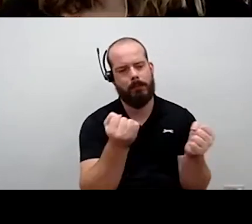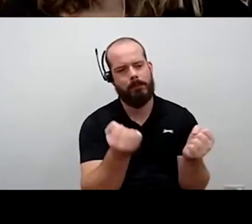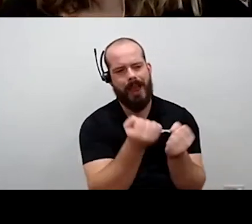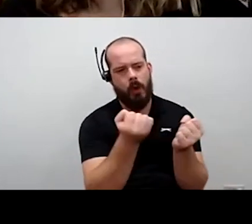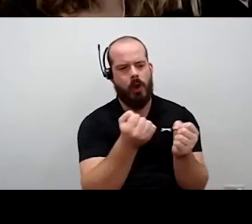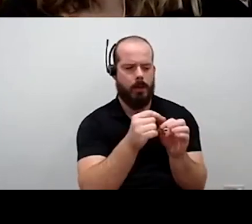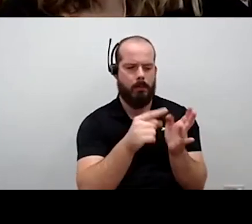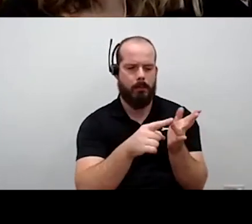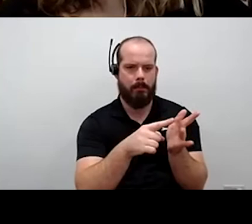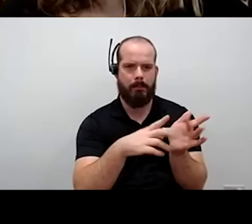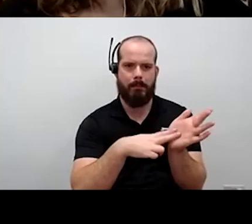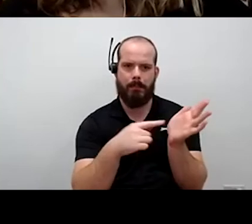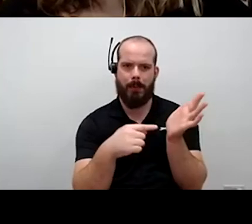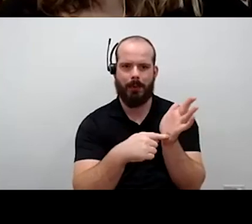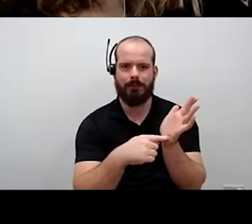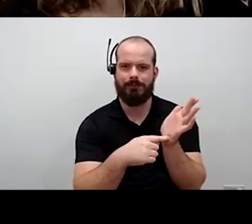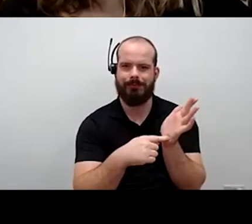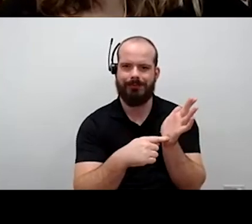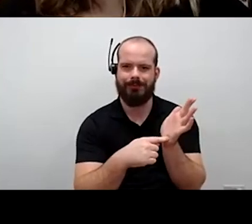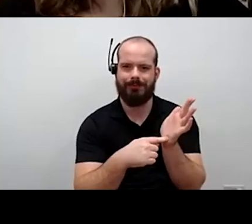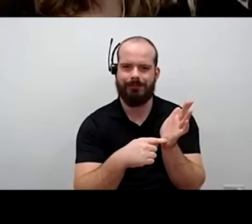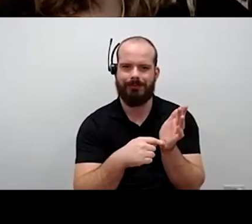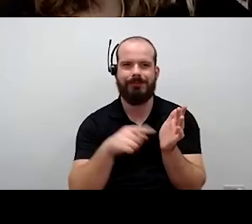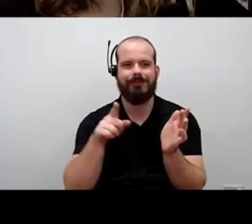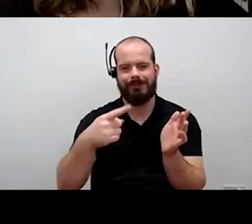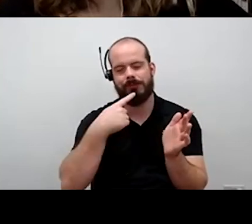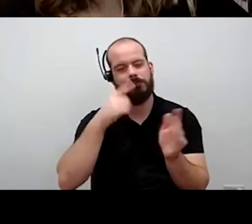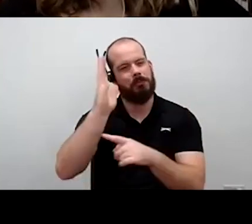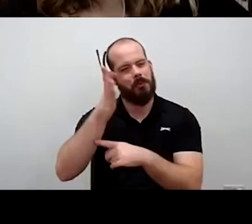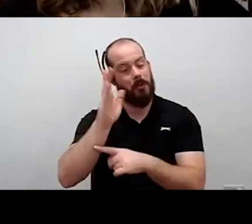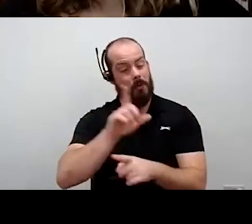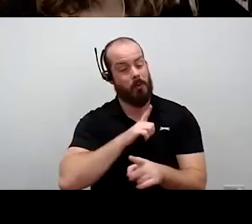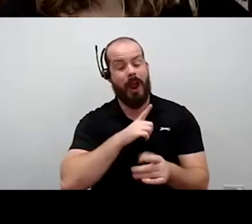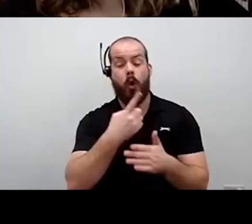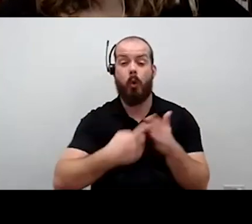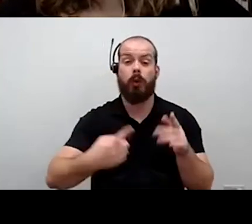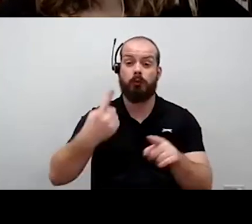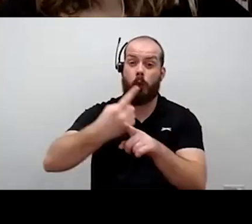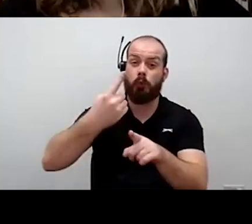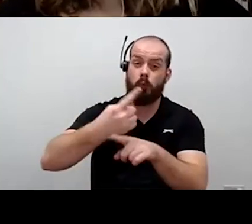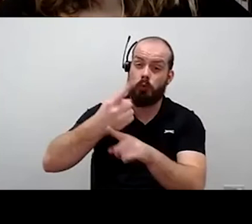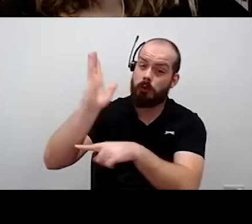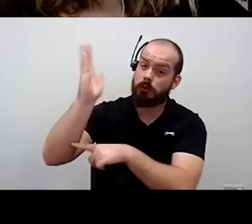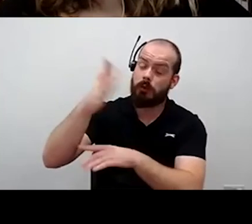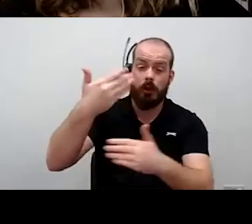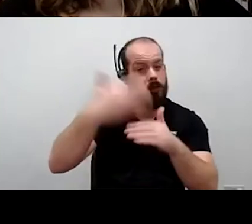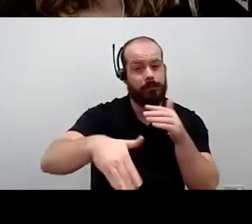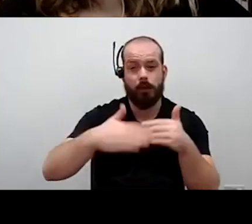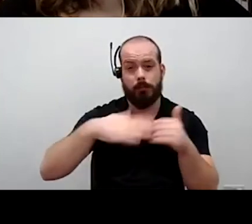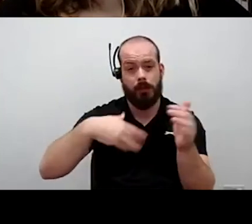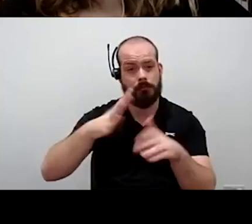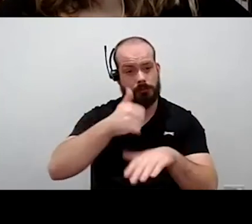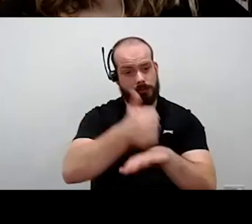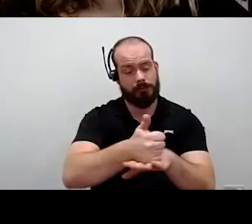plants because they only exist in PowerPoint. So the debate is